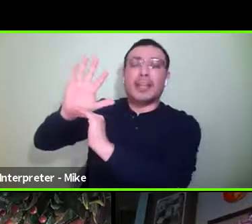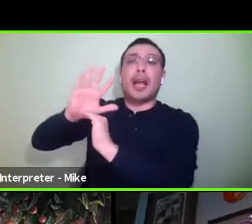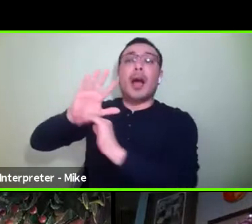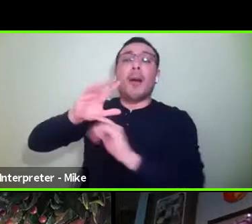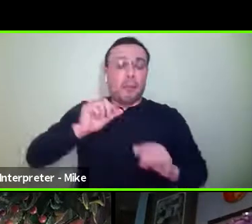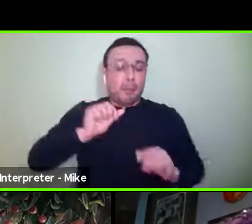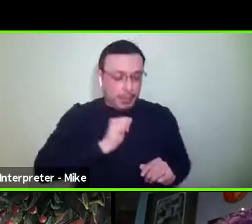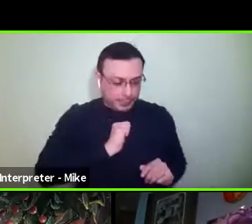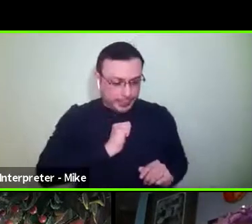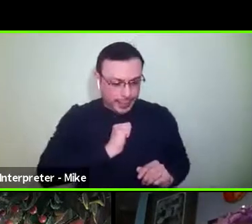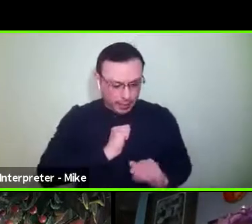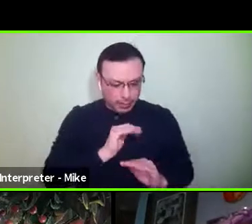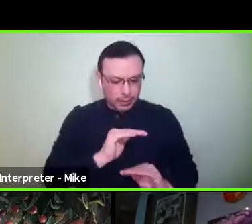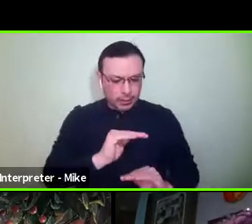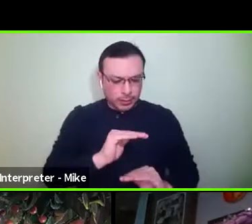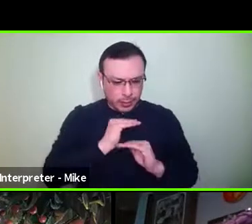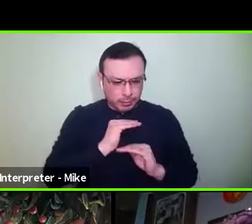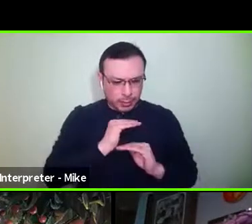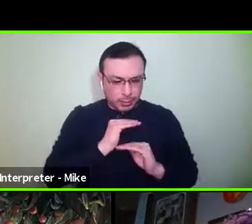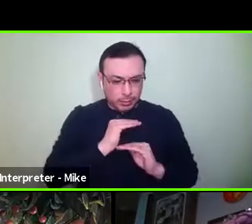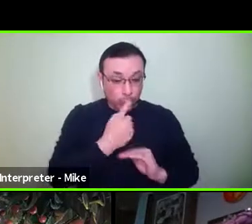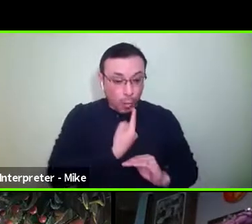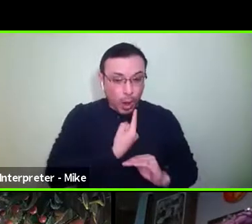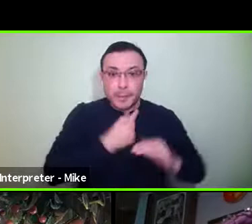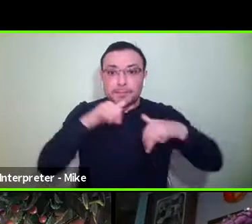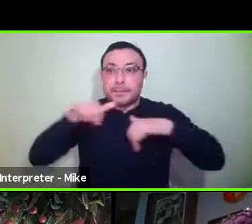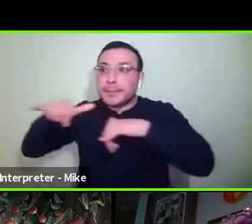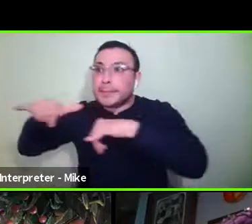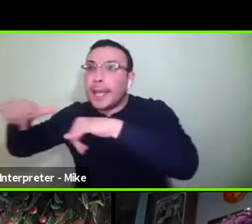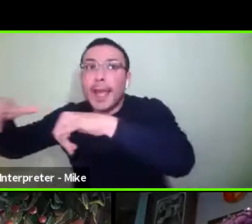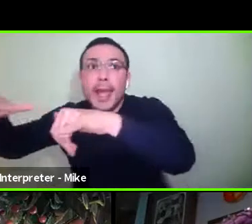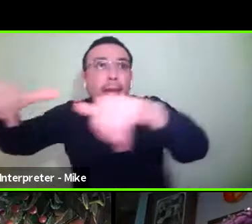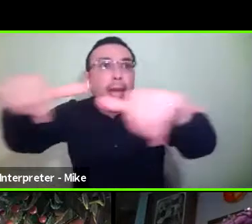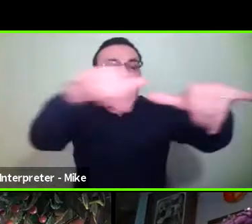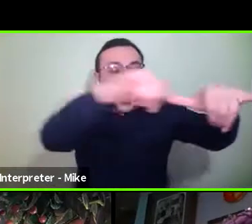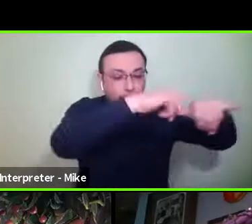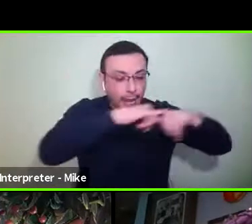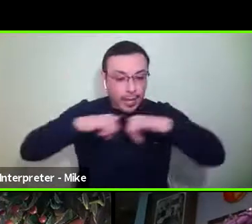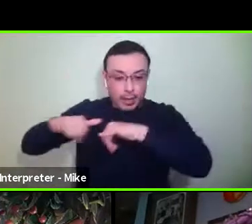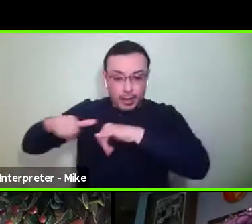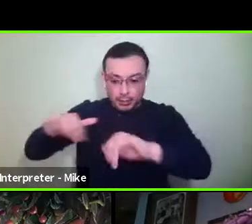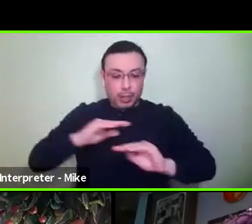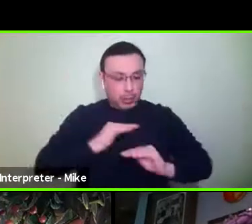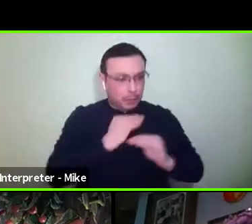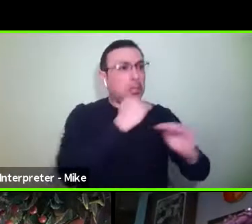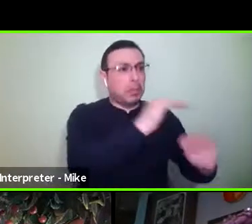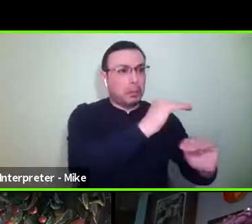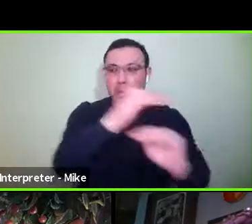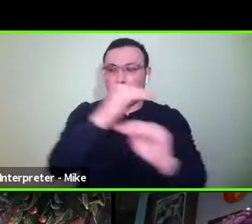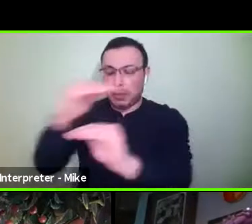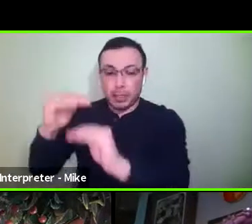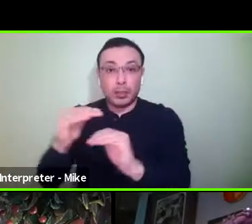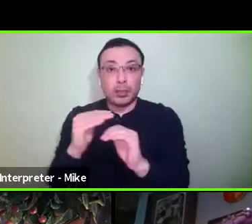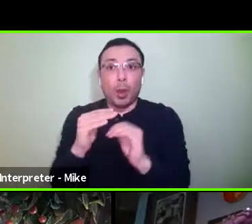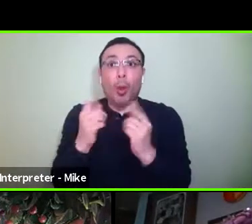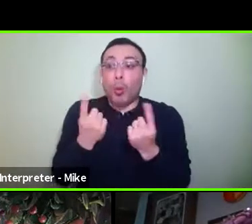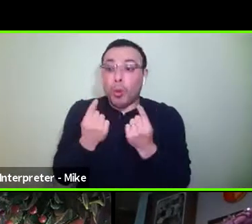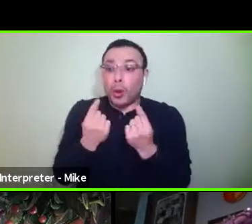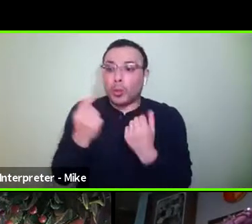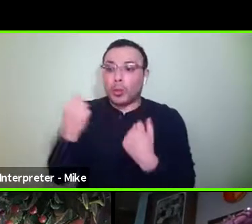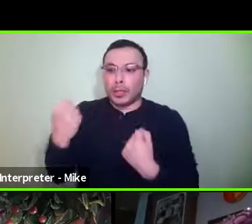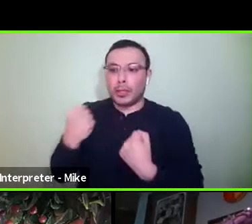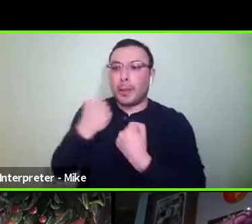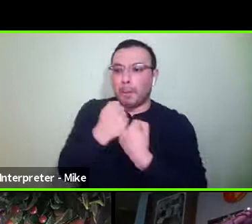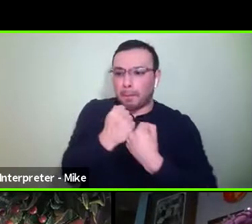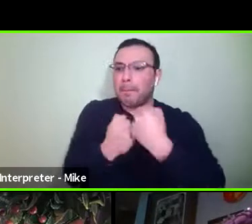all human life and embracing interdependence with others, including the natural world."